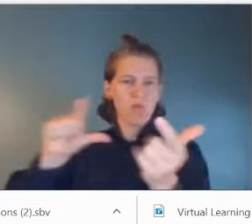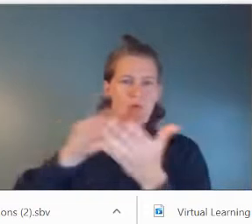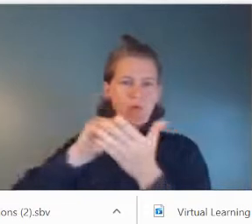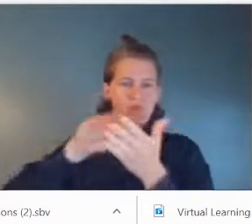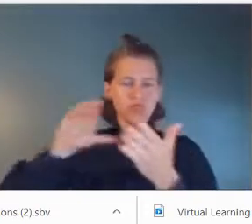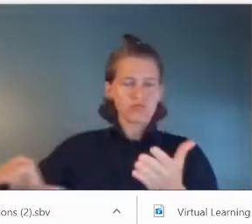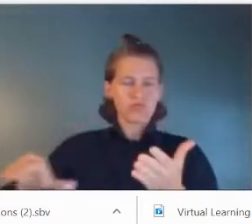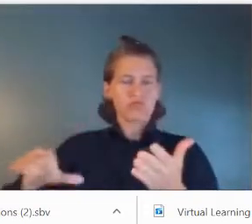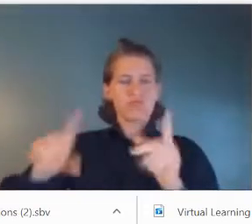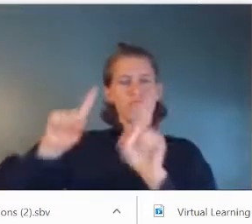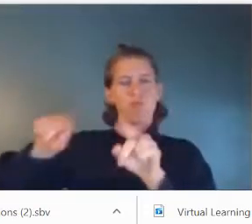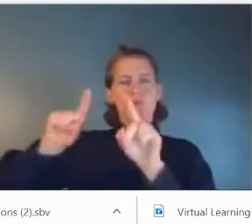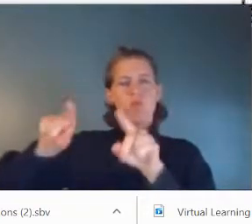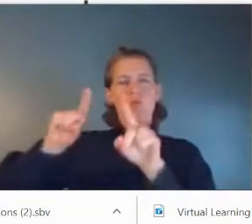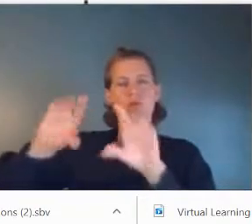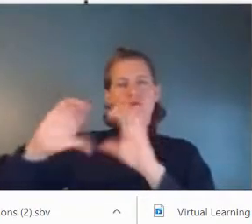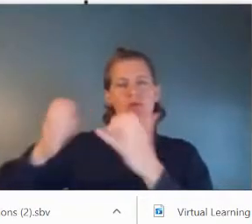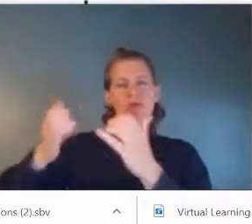schedule provided.